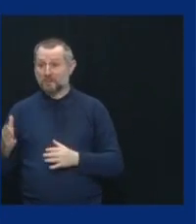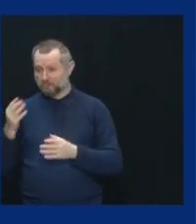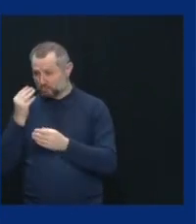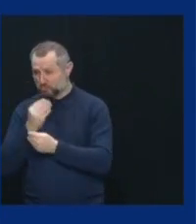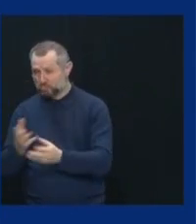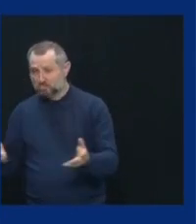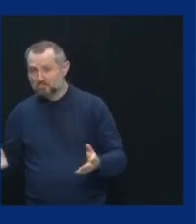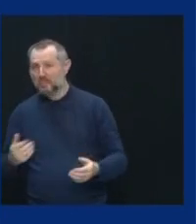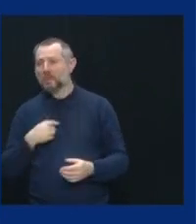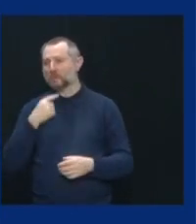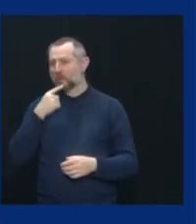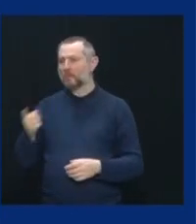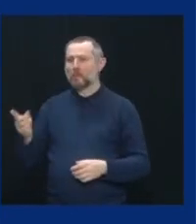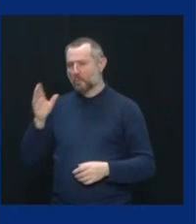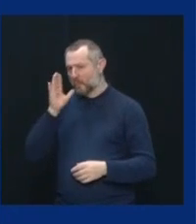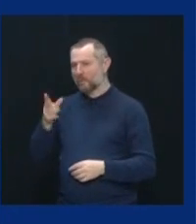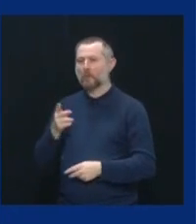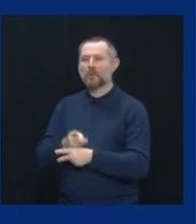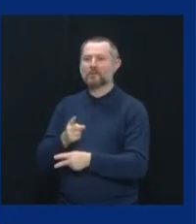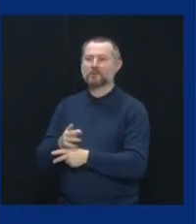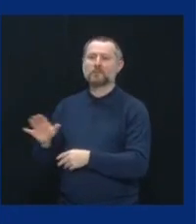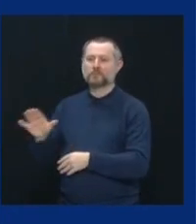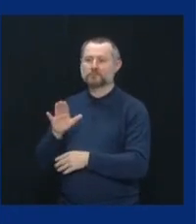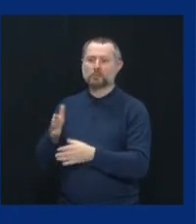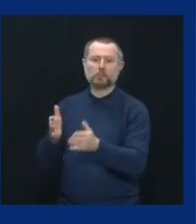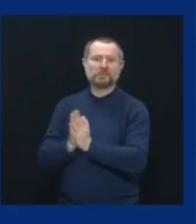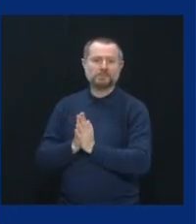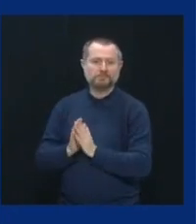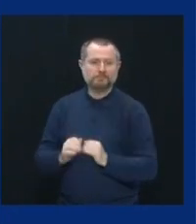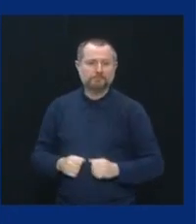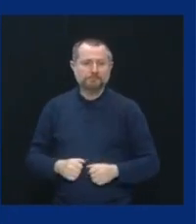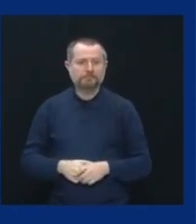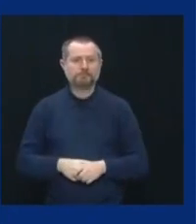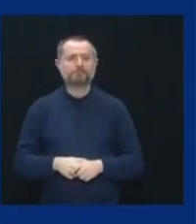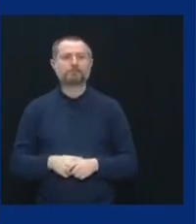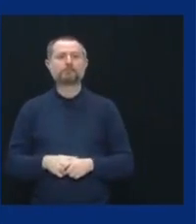we would get to their request. You